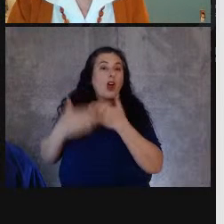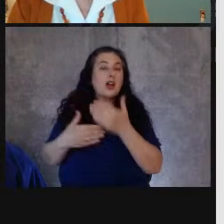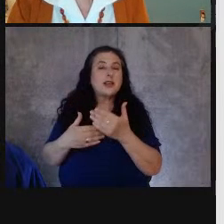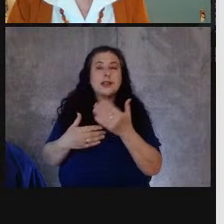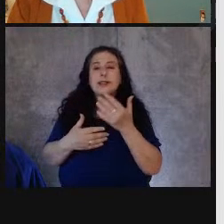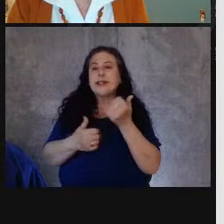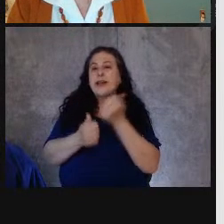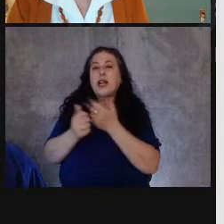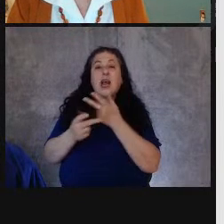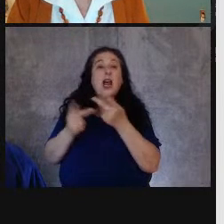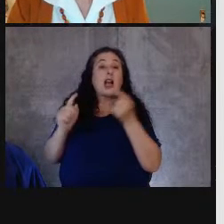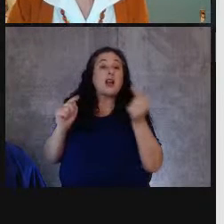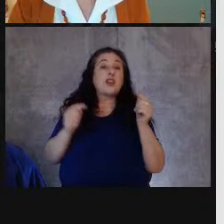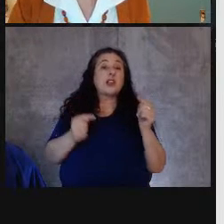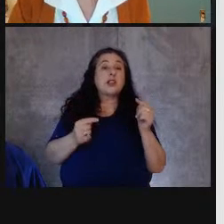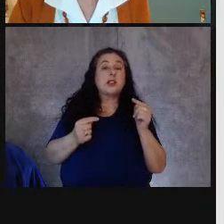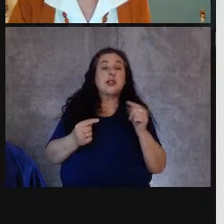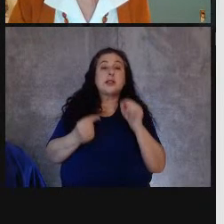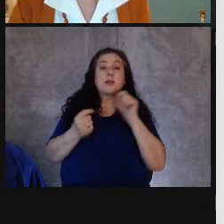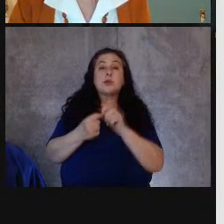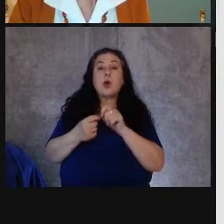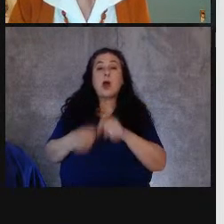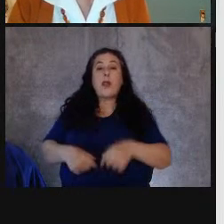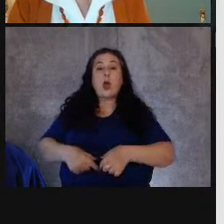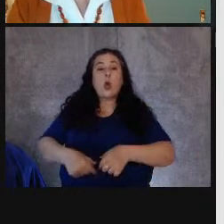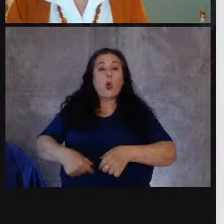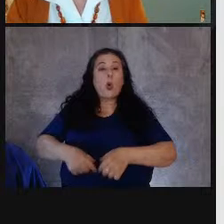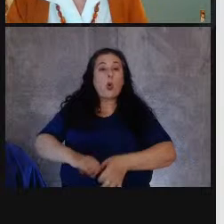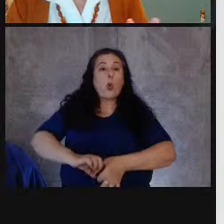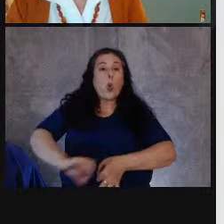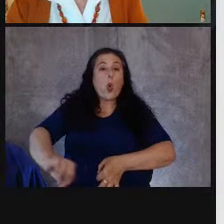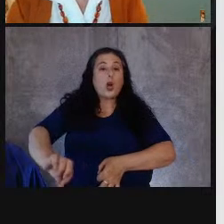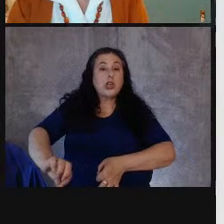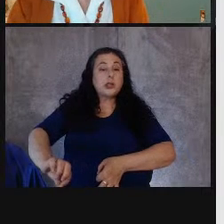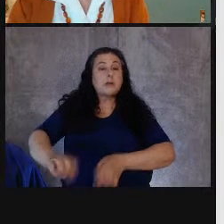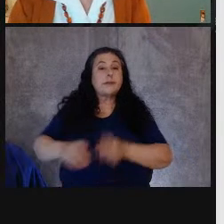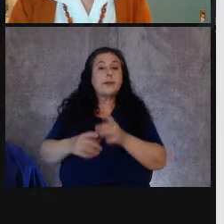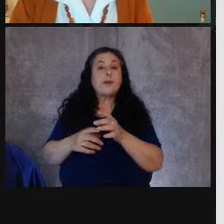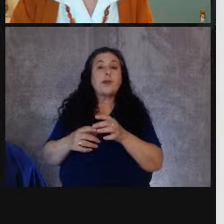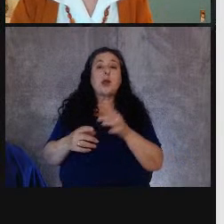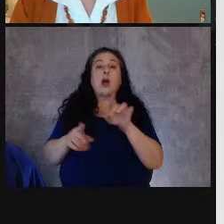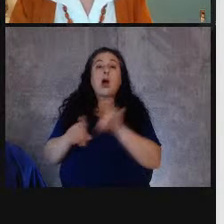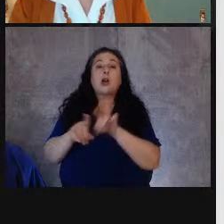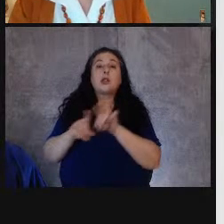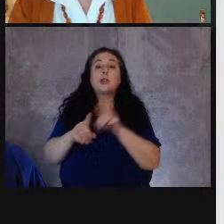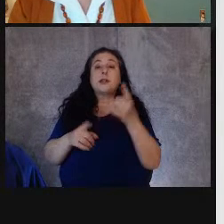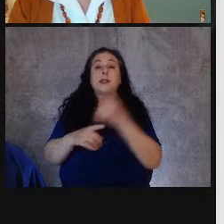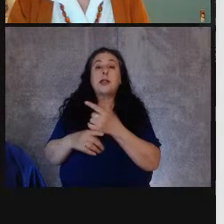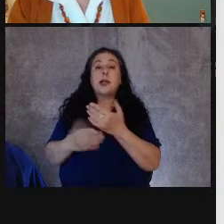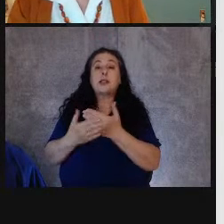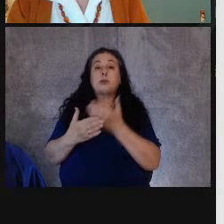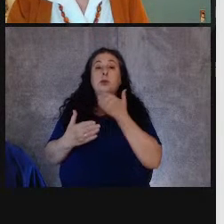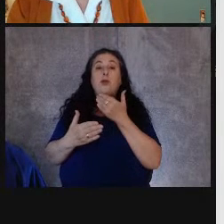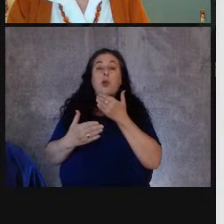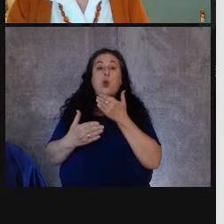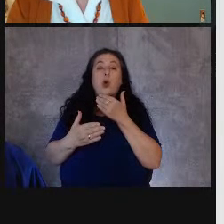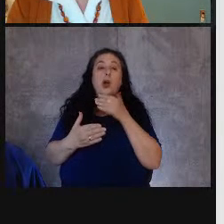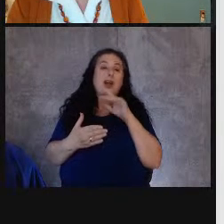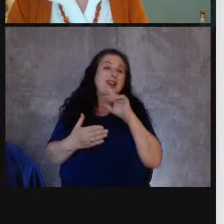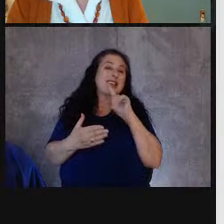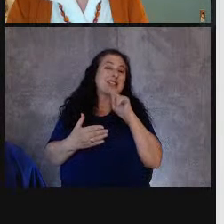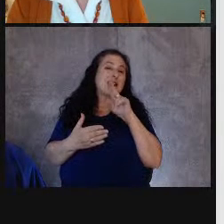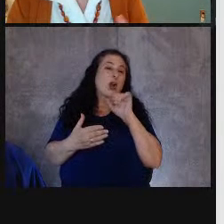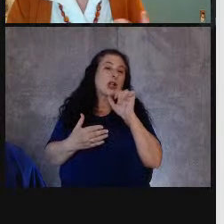any kind of injury, particularly around the umbilical cord. And in the days before sterilization